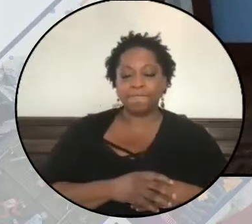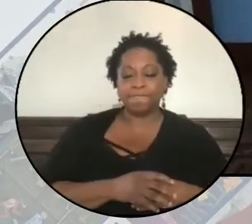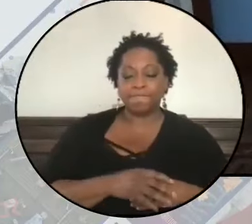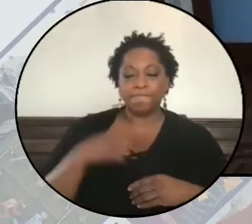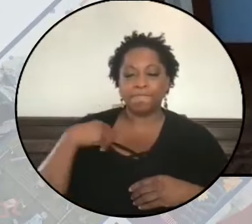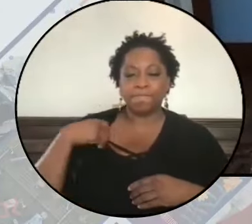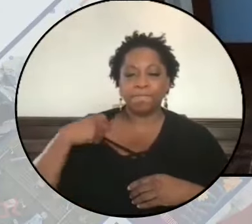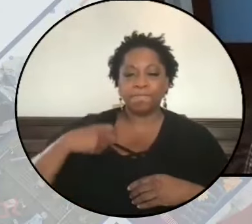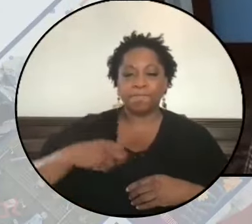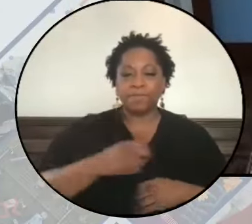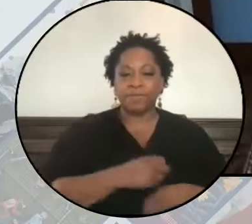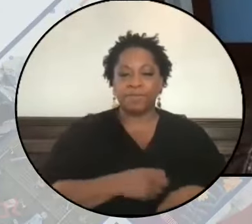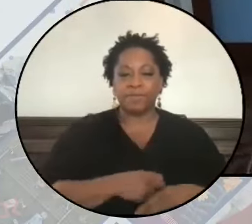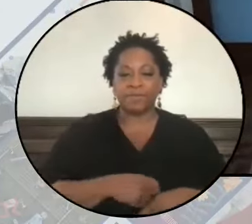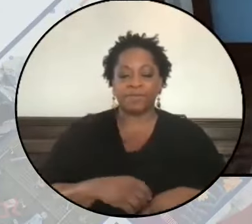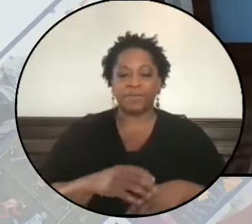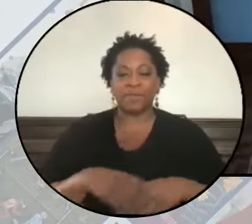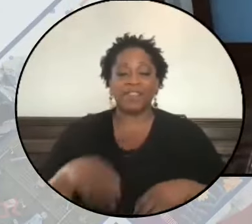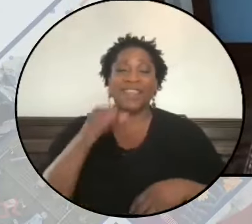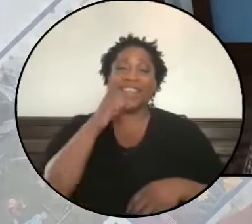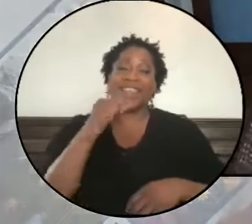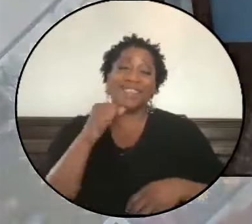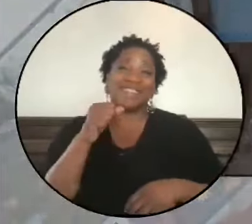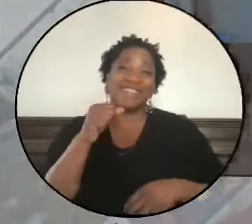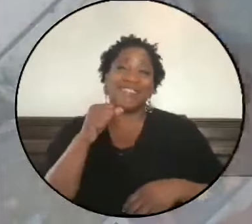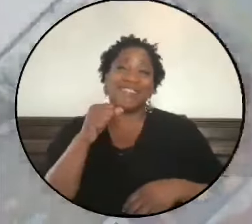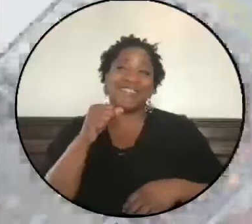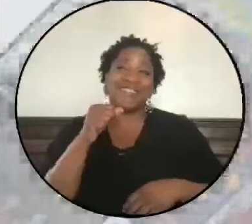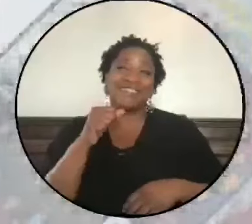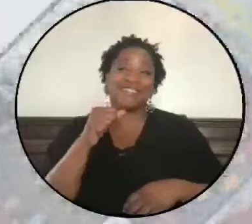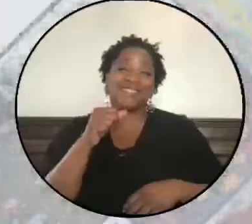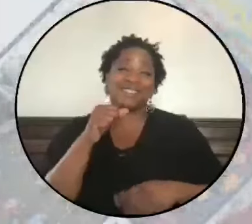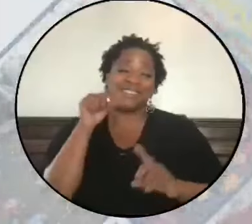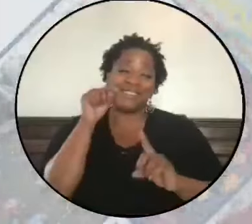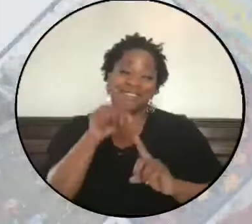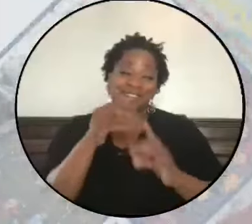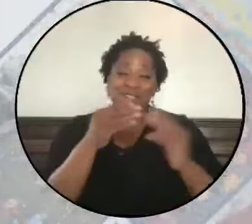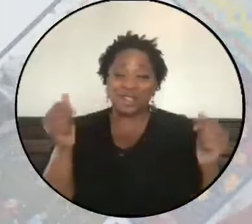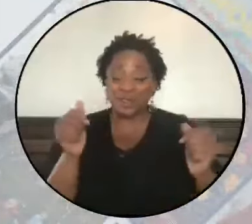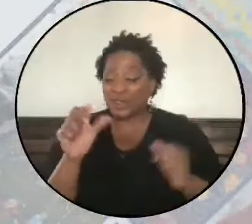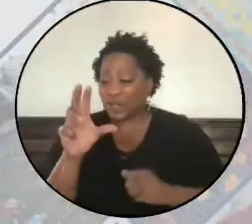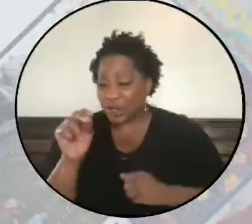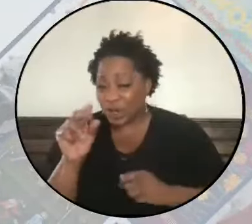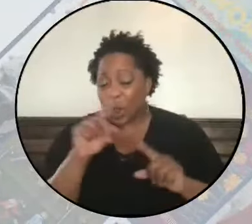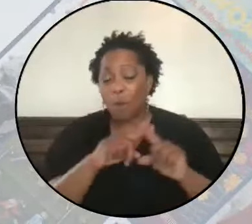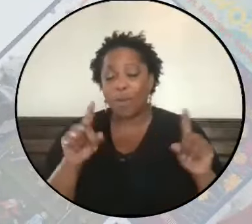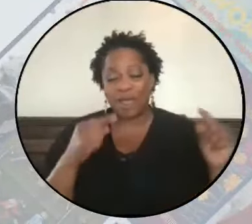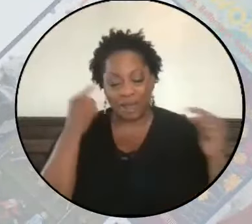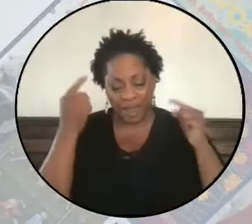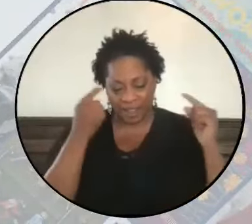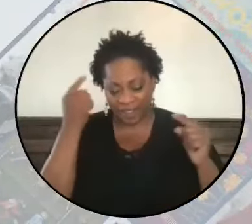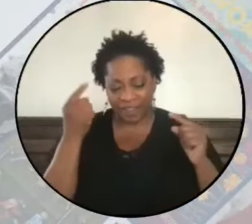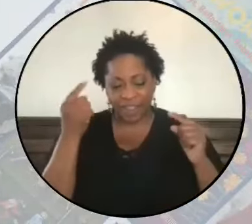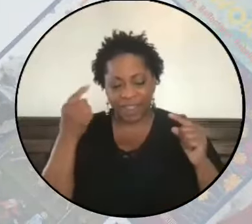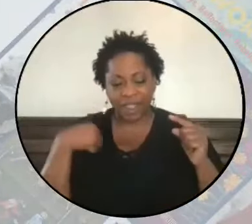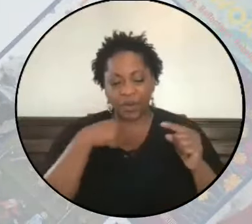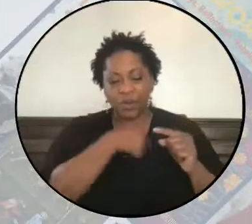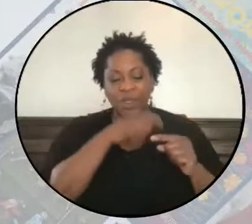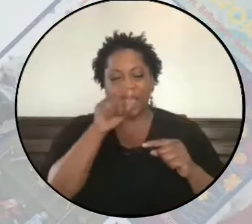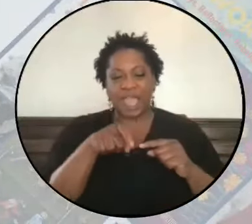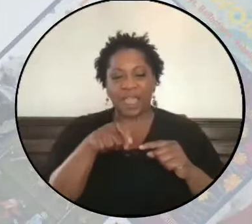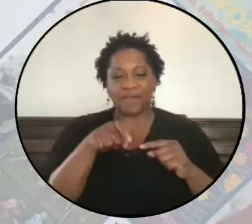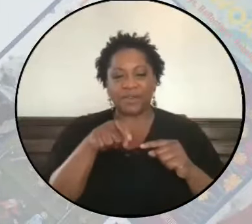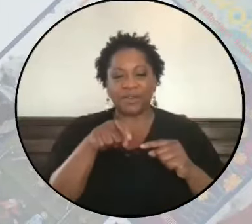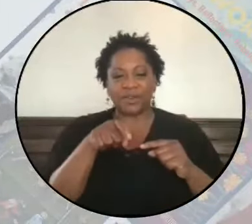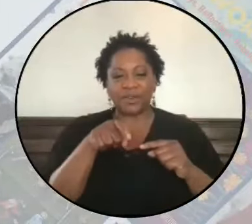Palestine I mean that's not a particular um you know uh solution but I think uh we also have